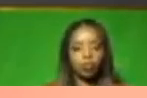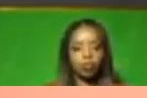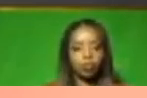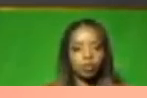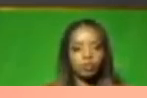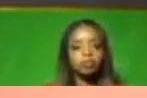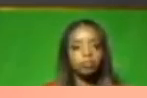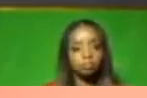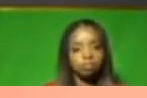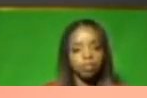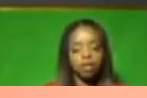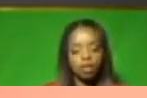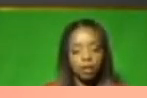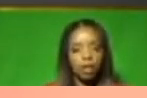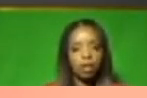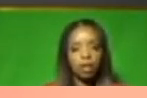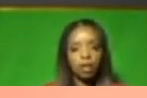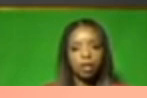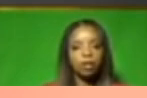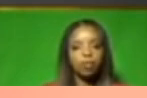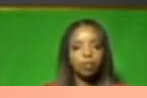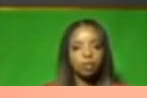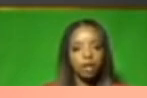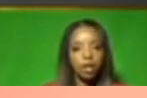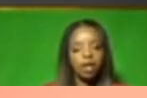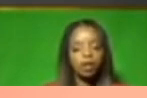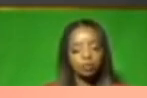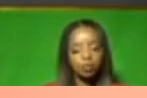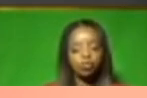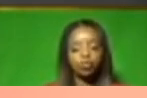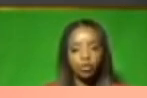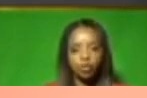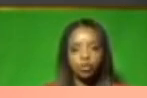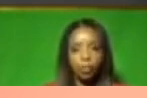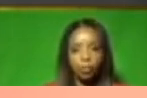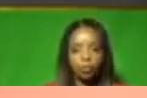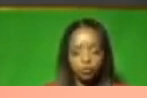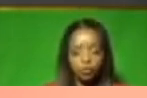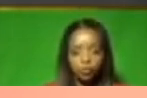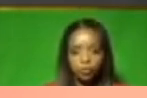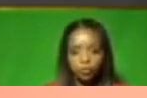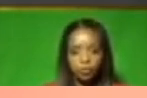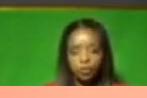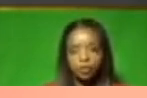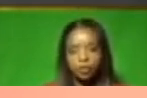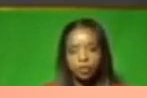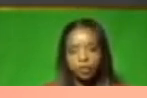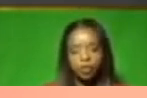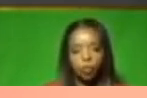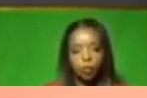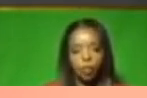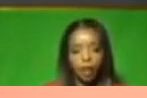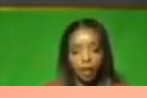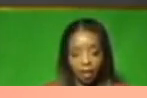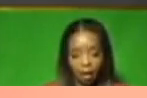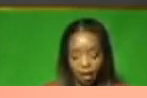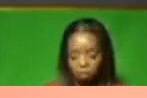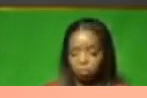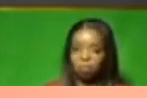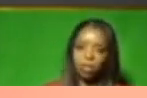both change and continuity. As we enter a new democratic